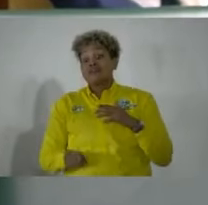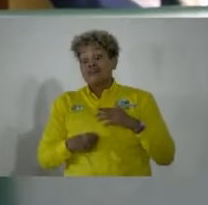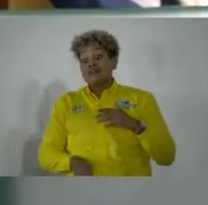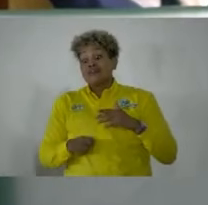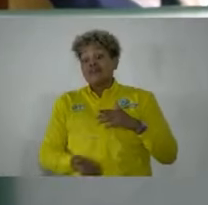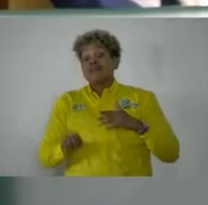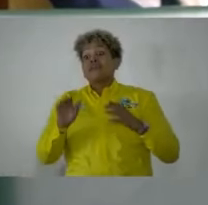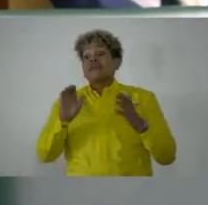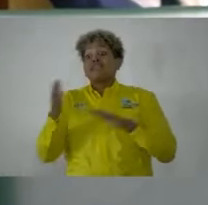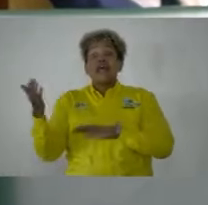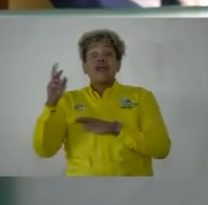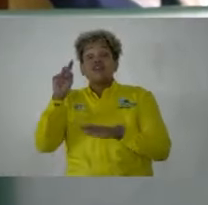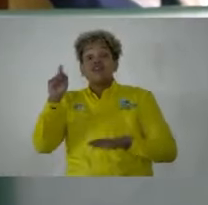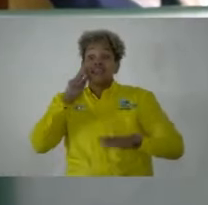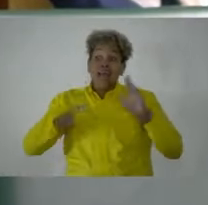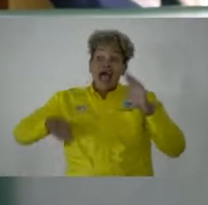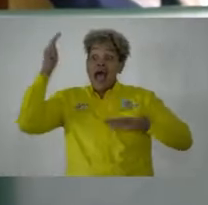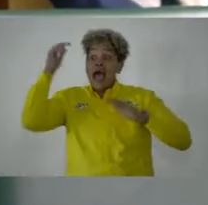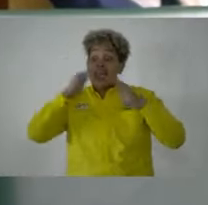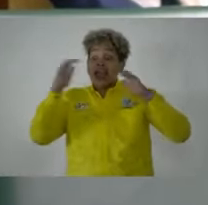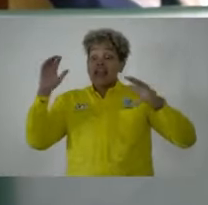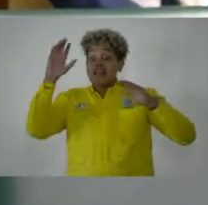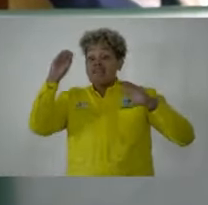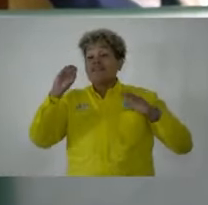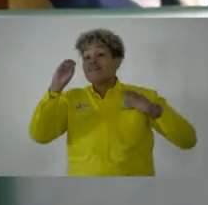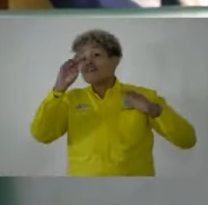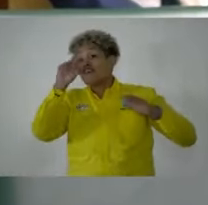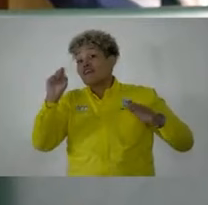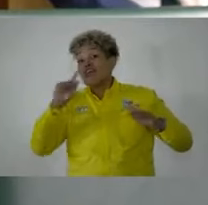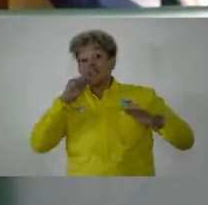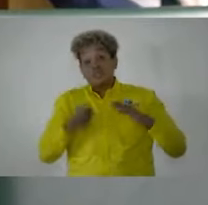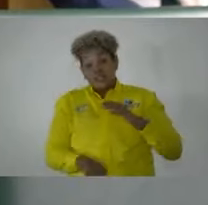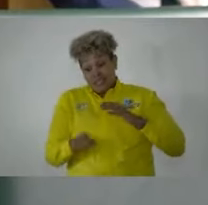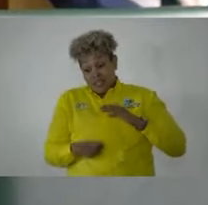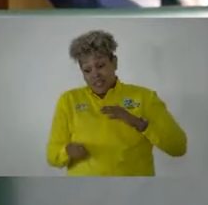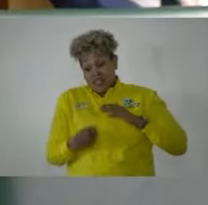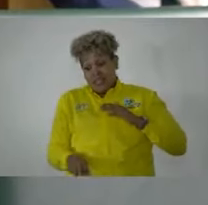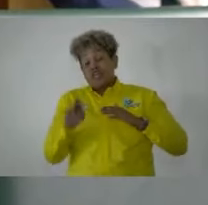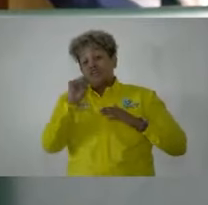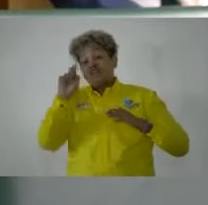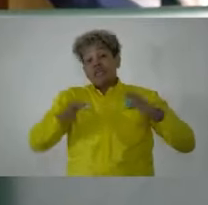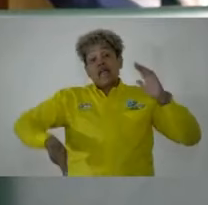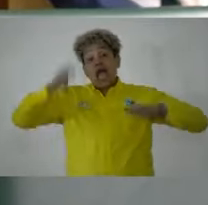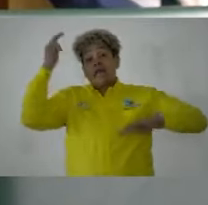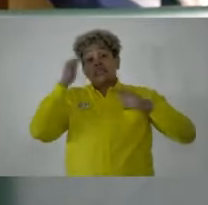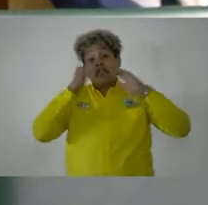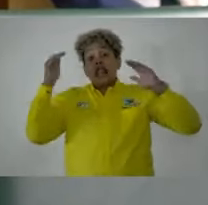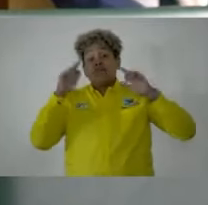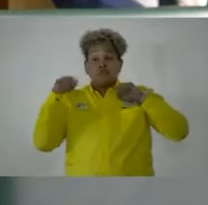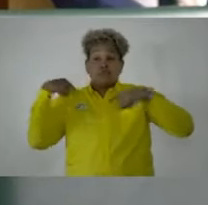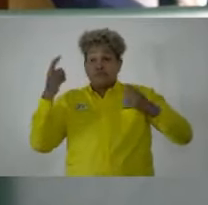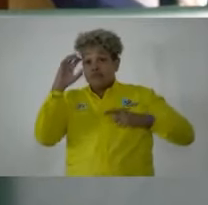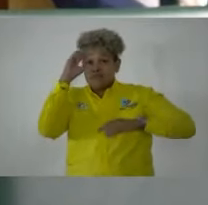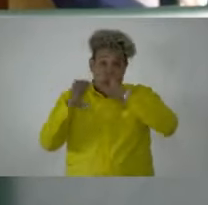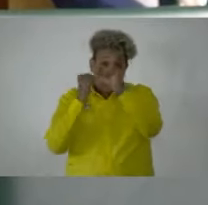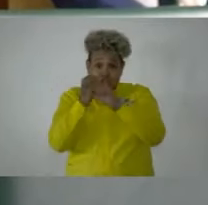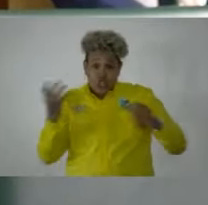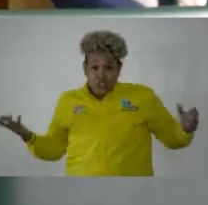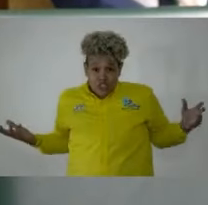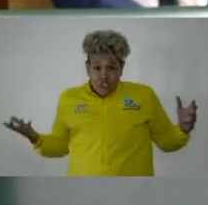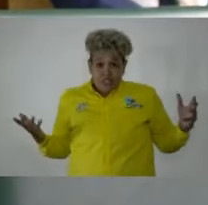its highest level in over 50 years. The maternal mortality rate in Jamaica is at the highest, its highest levels in over 50